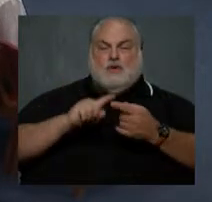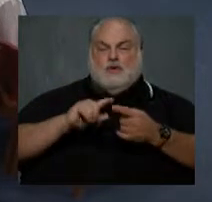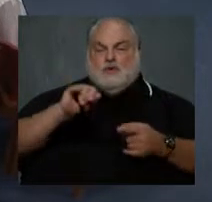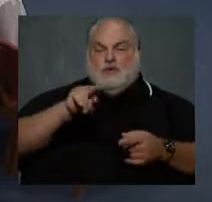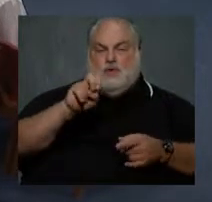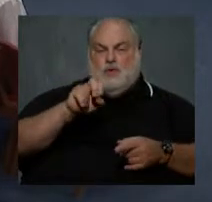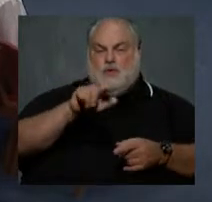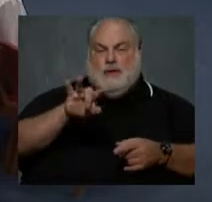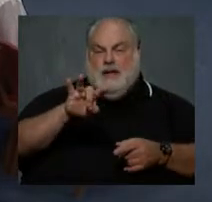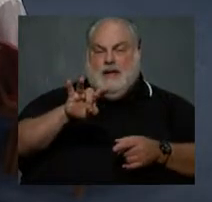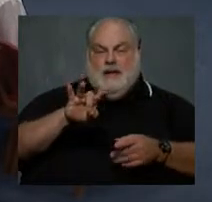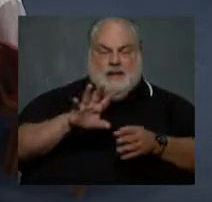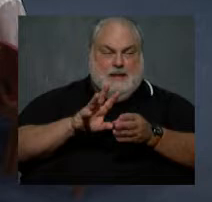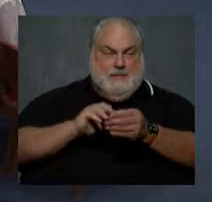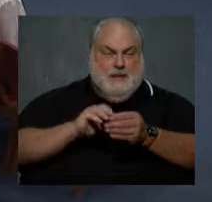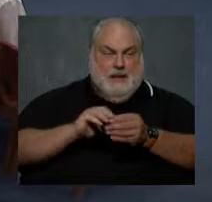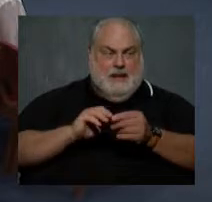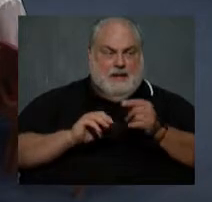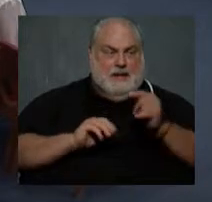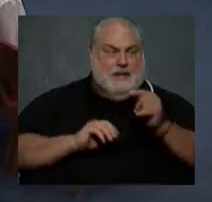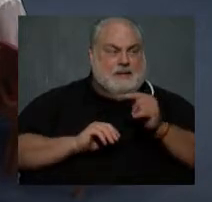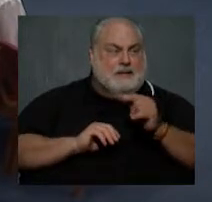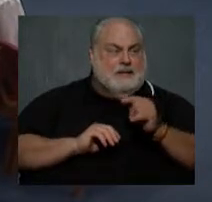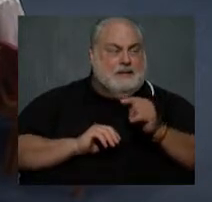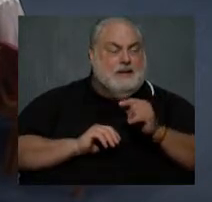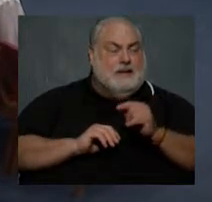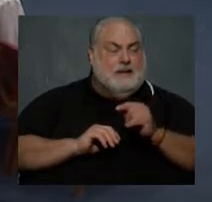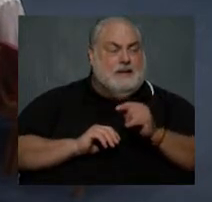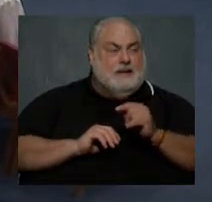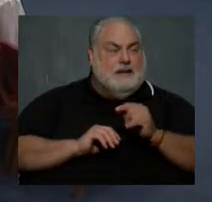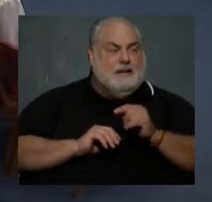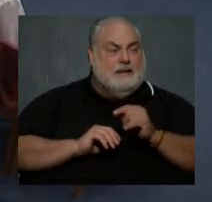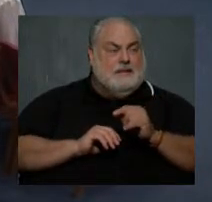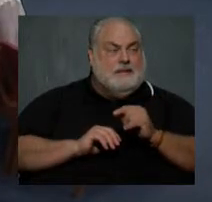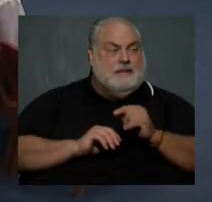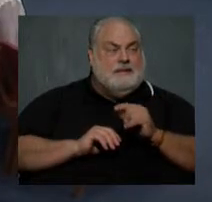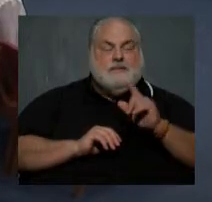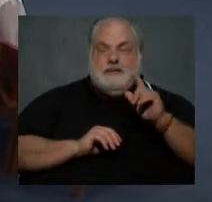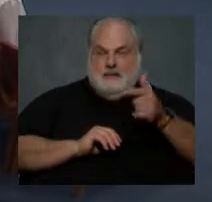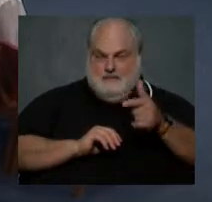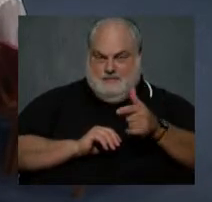the June 28th meeting. You've heard a motion to defer. Has it been seconded?